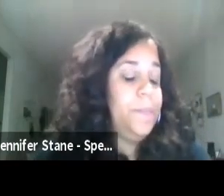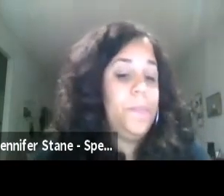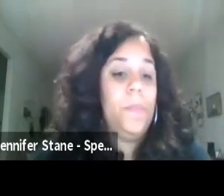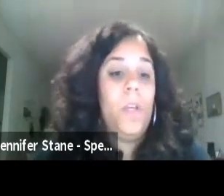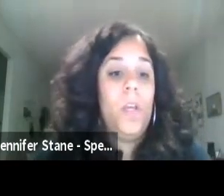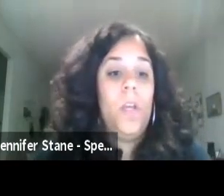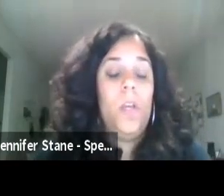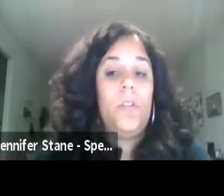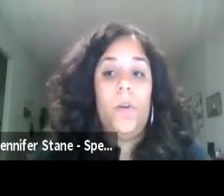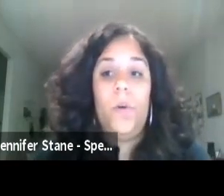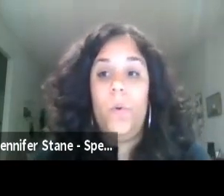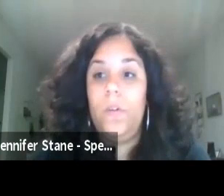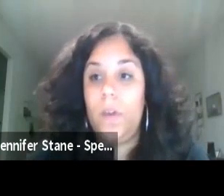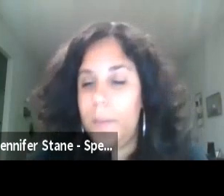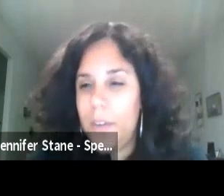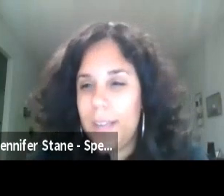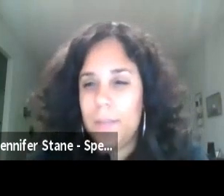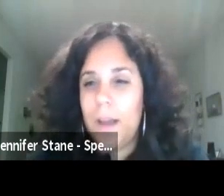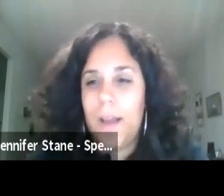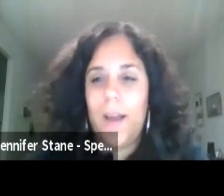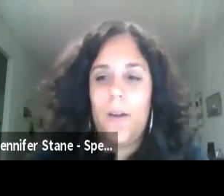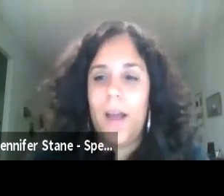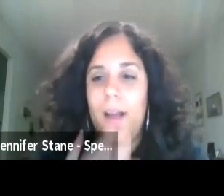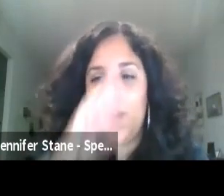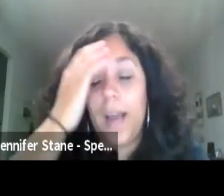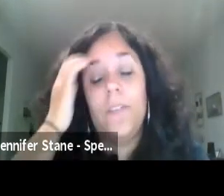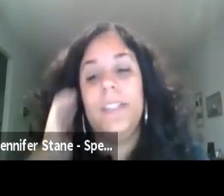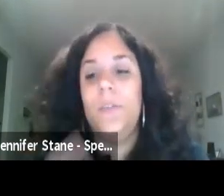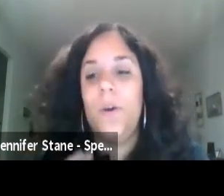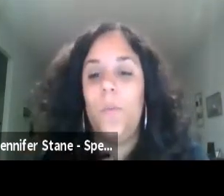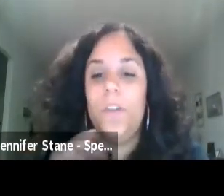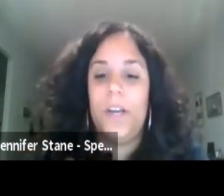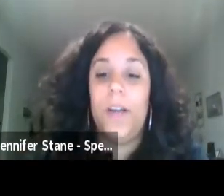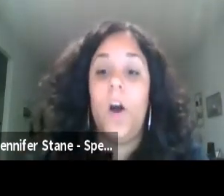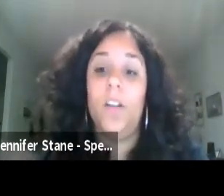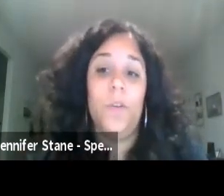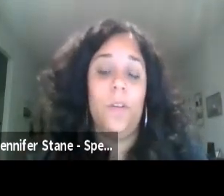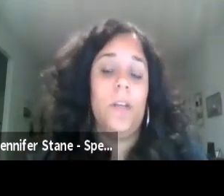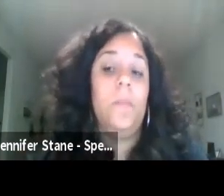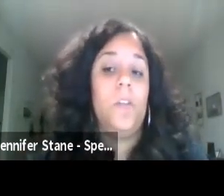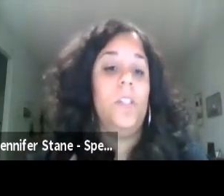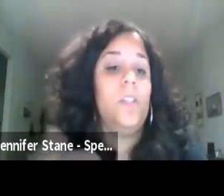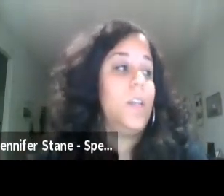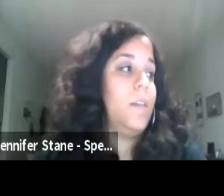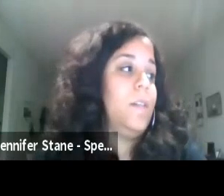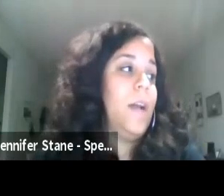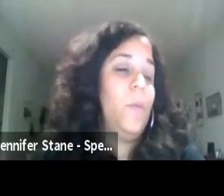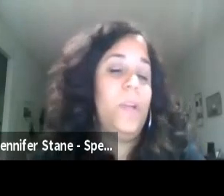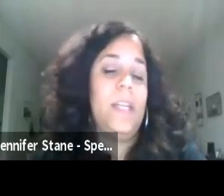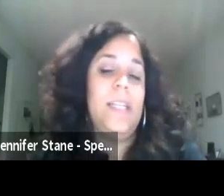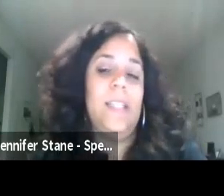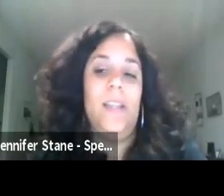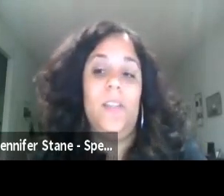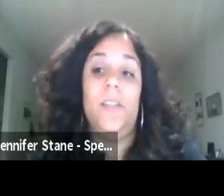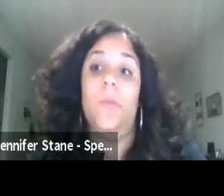areas. So you guys, I obviously don't know which area all of you are from. So just look, the